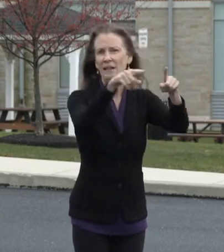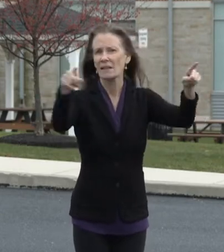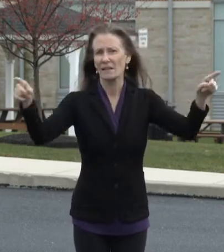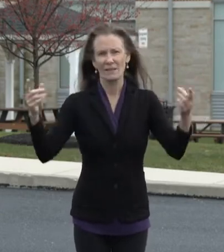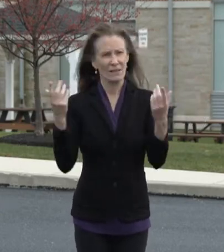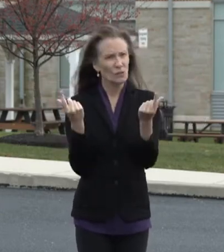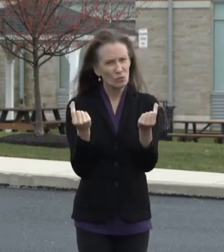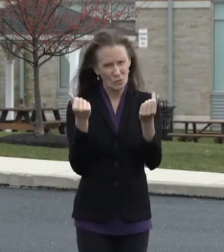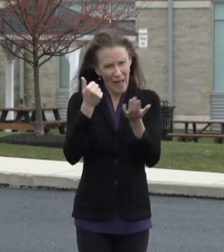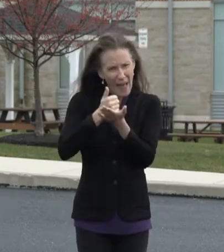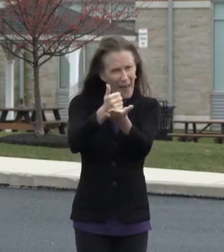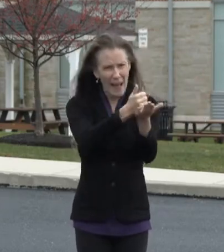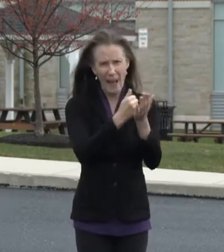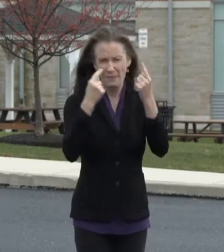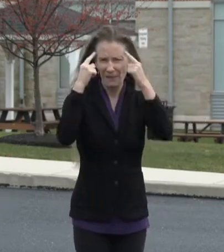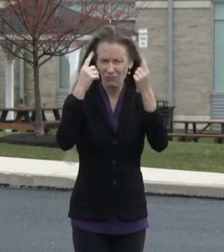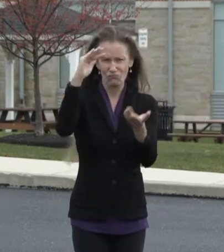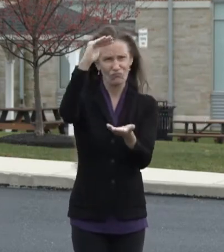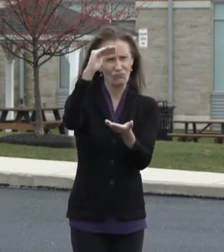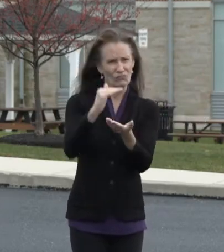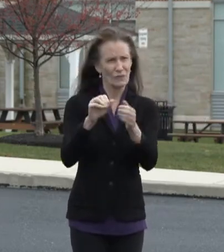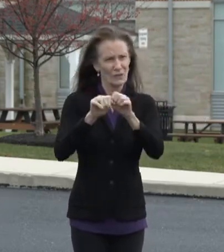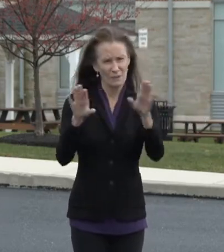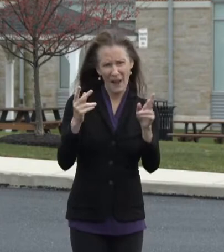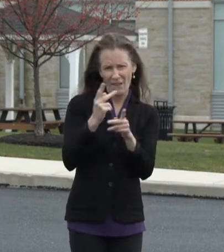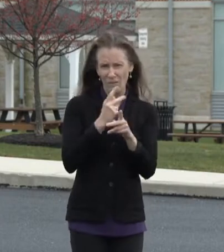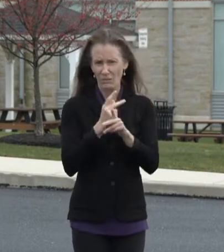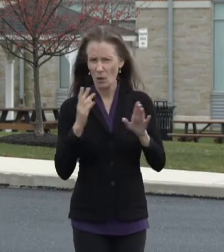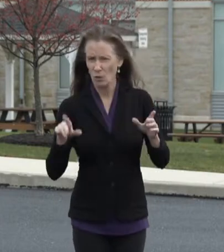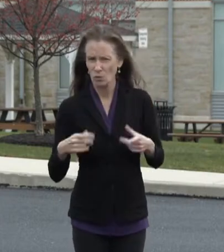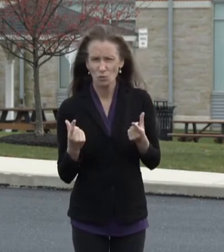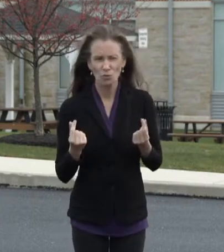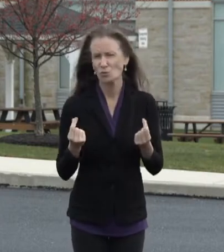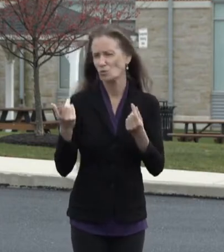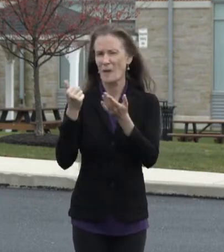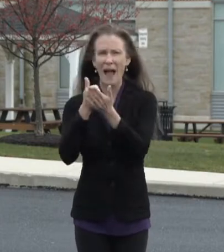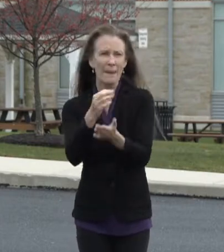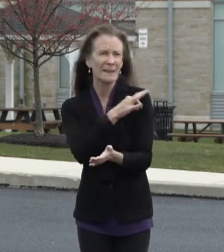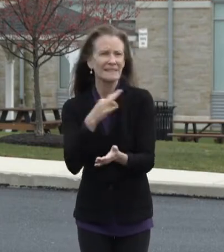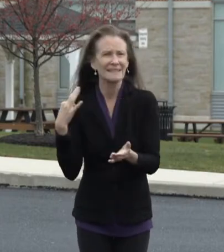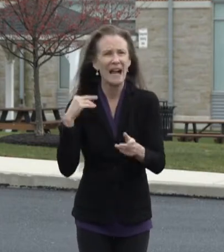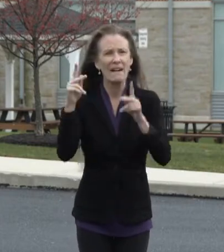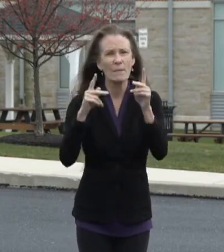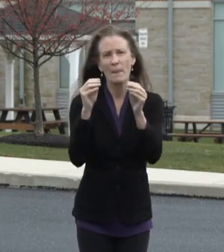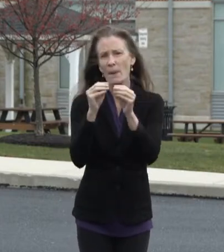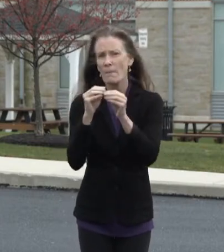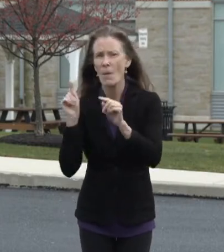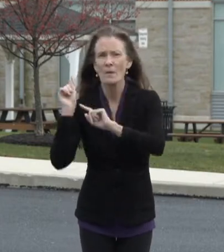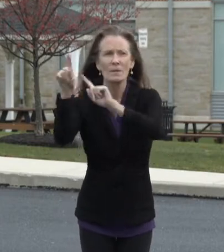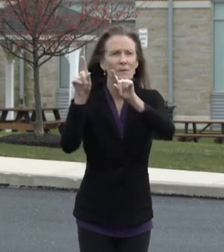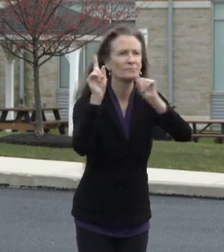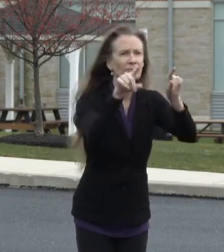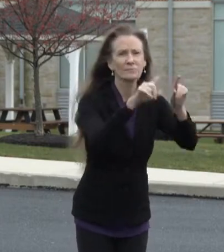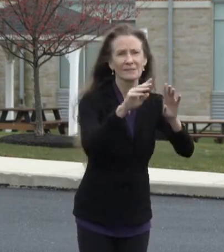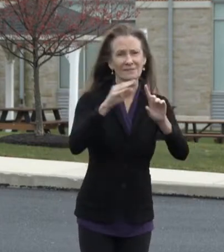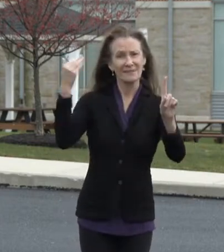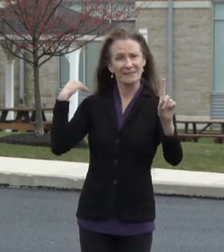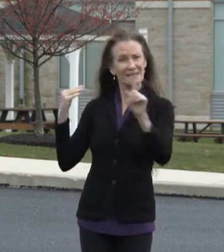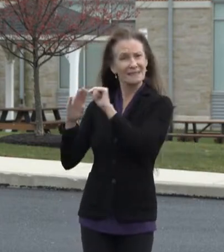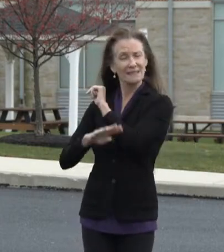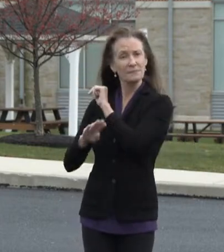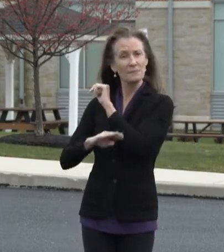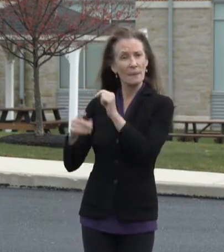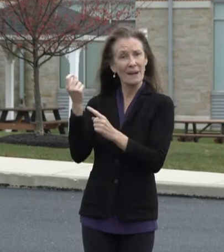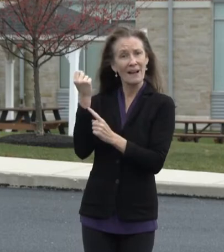towards staffing and direct care for residents. By September 11th, 2020, we had 15 staff that